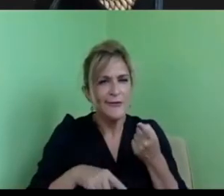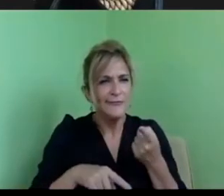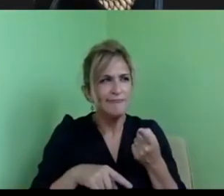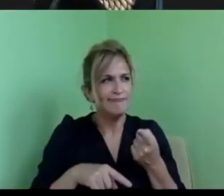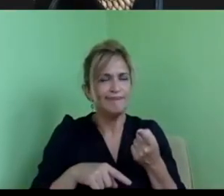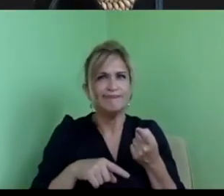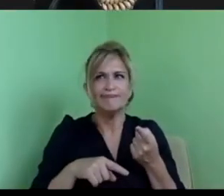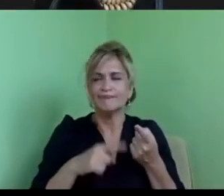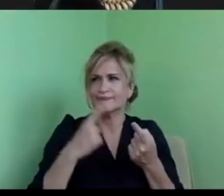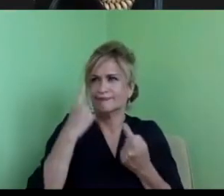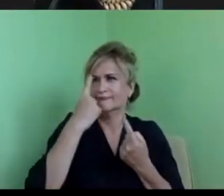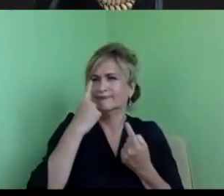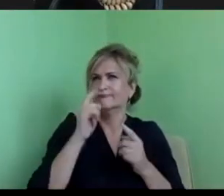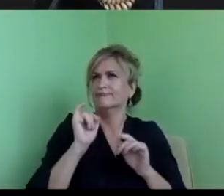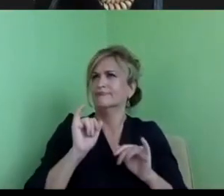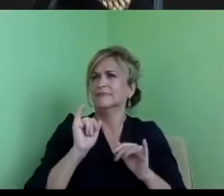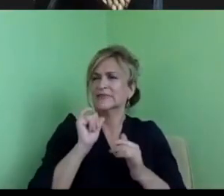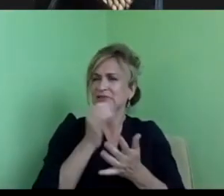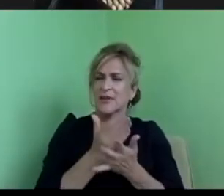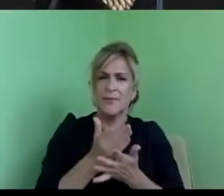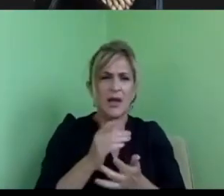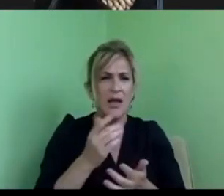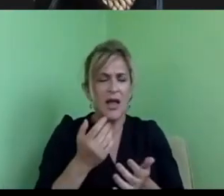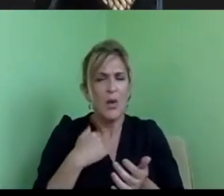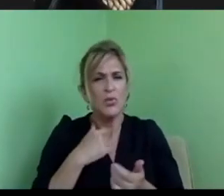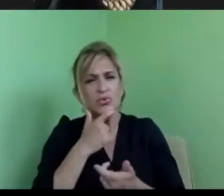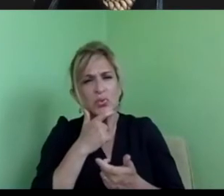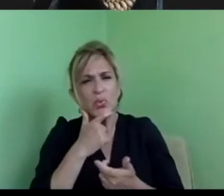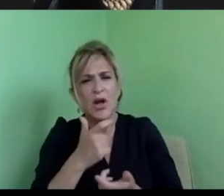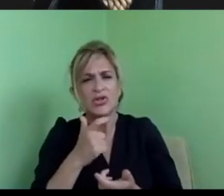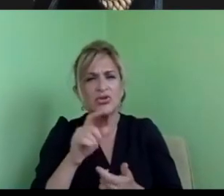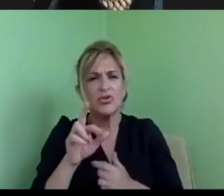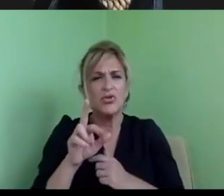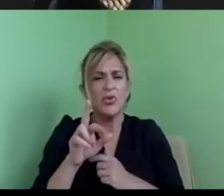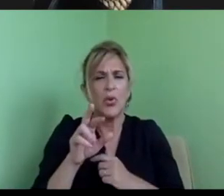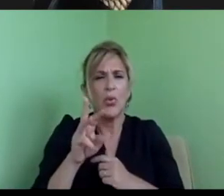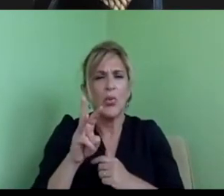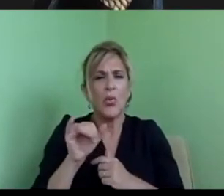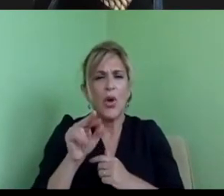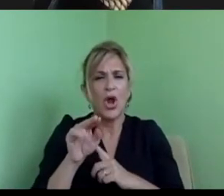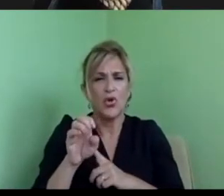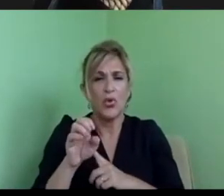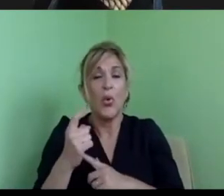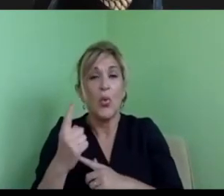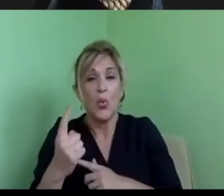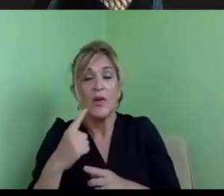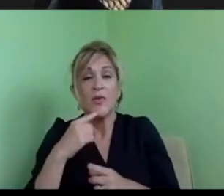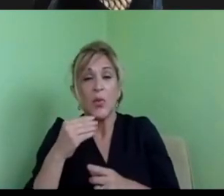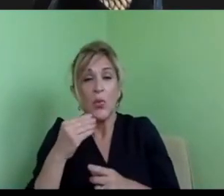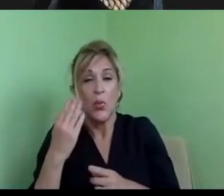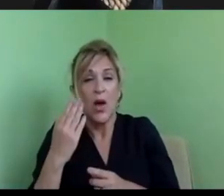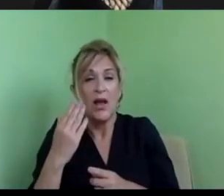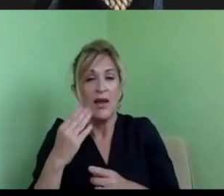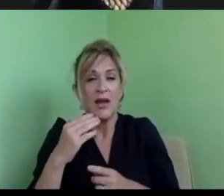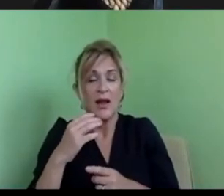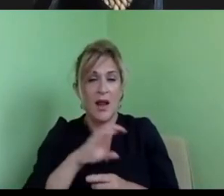or like you know i was watching re-watching the wire and like one of the cops a white cop had smashed one of the kids eyes in